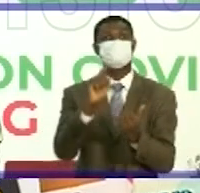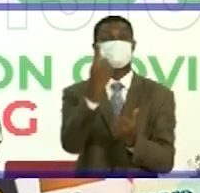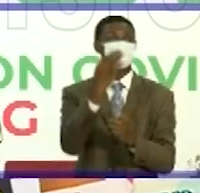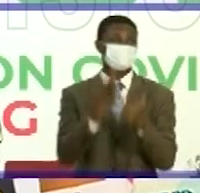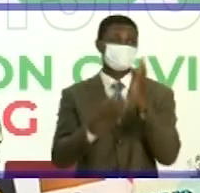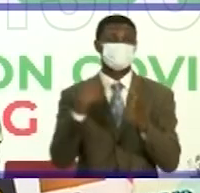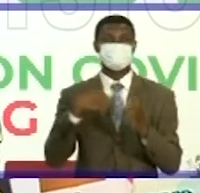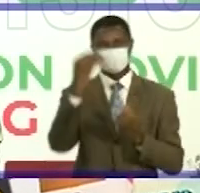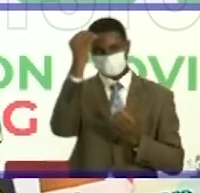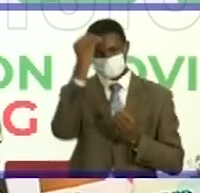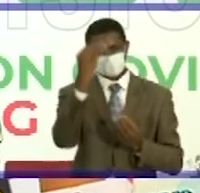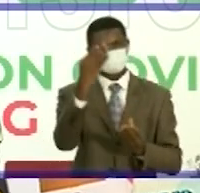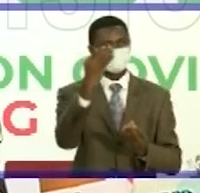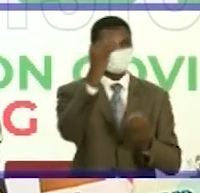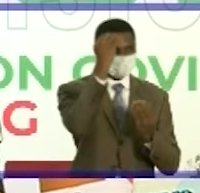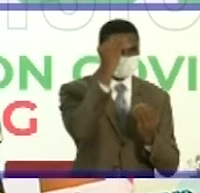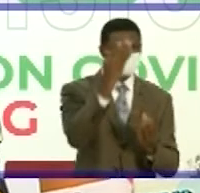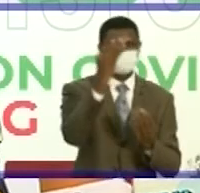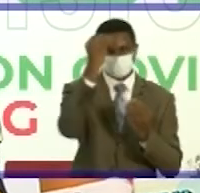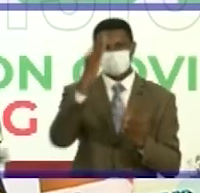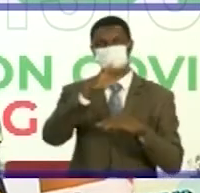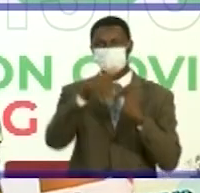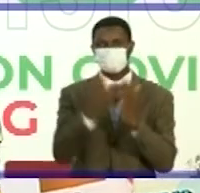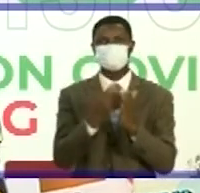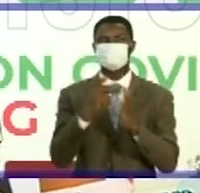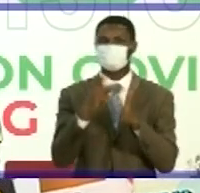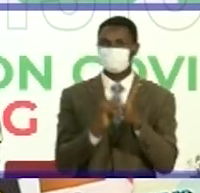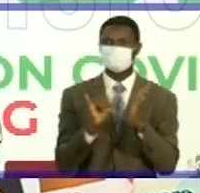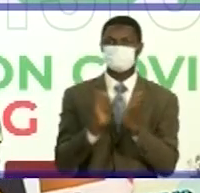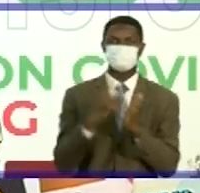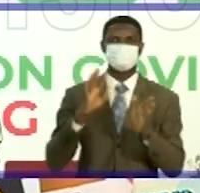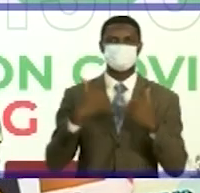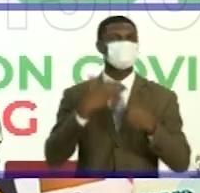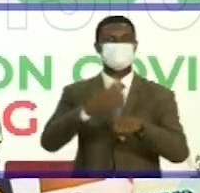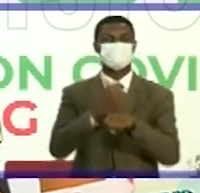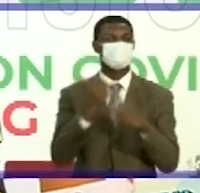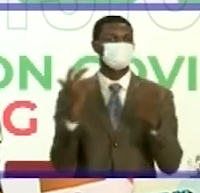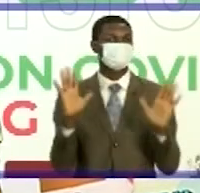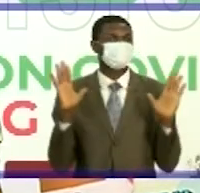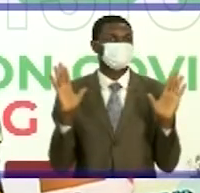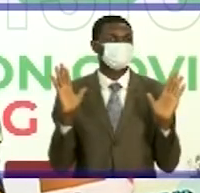basic non-pharmaceutical interventions that have been enumerated. We can't